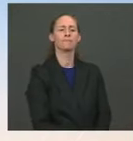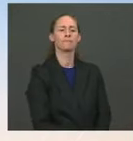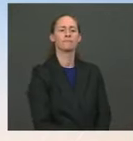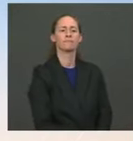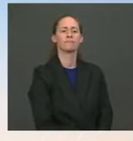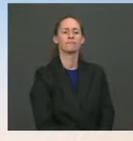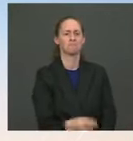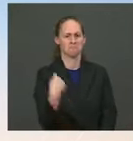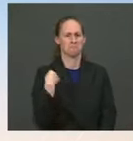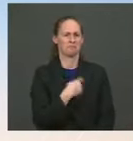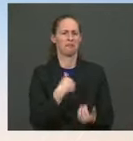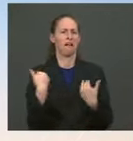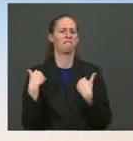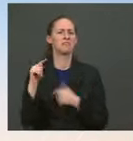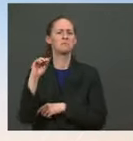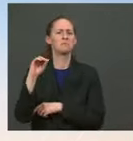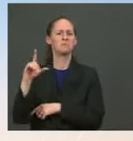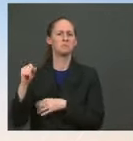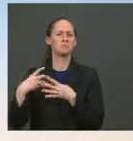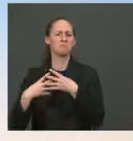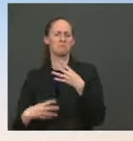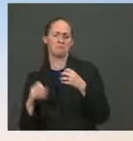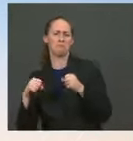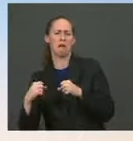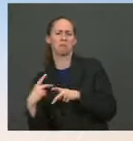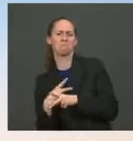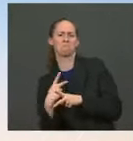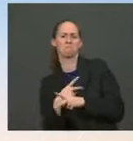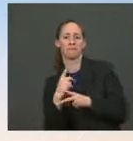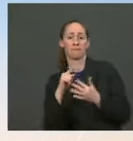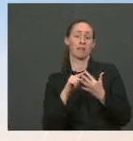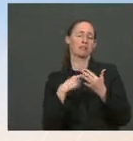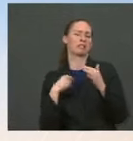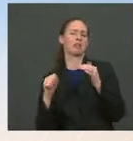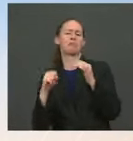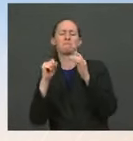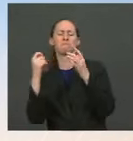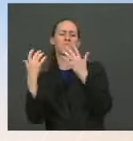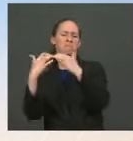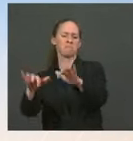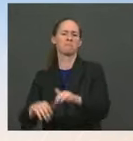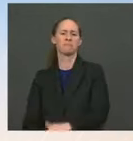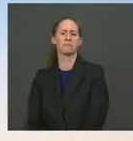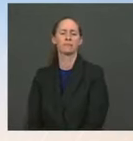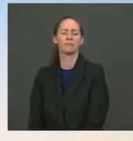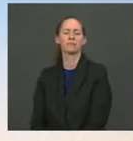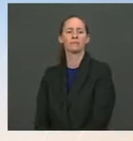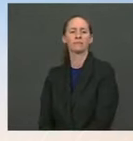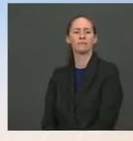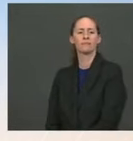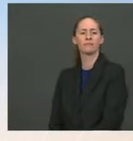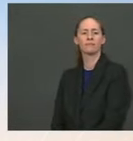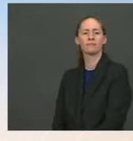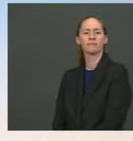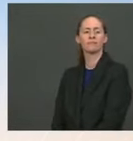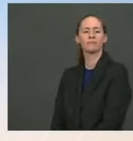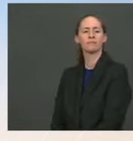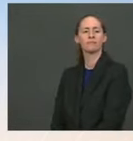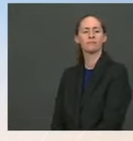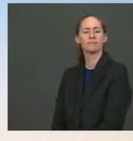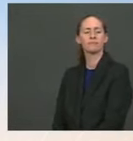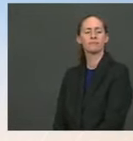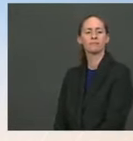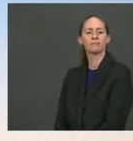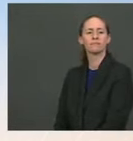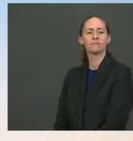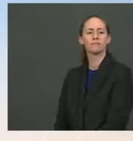that we can potentially address this with. So the only other tool that we've heard mentioned, though, from the administration is maybe tapping the Strategic Petroleum